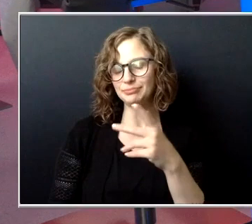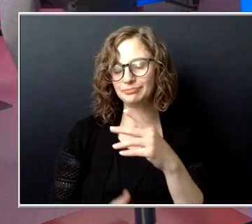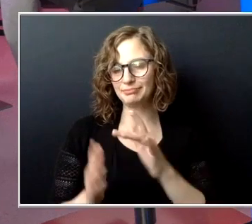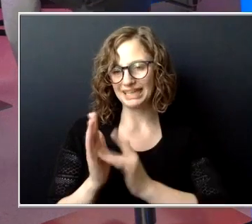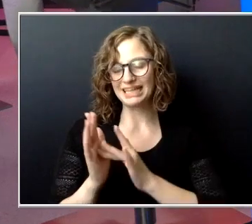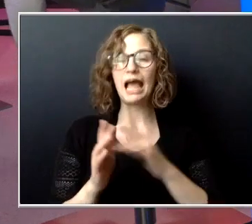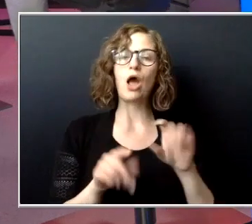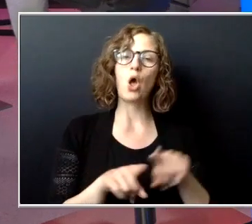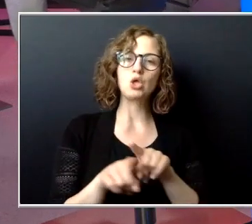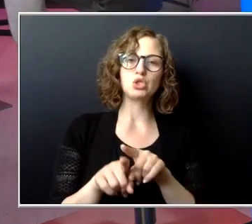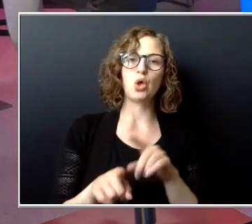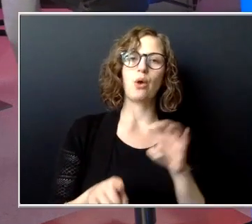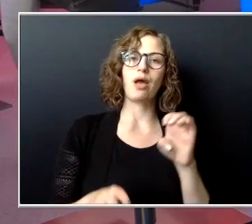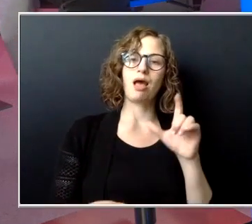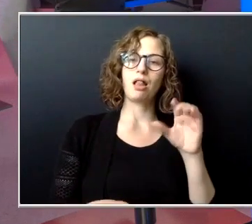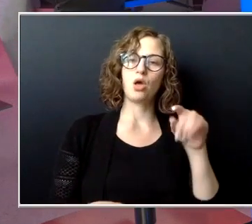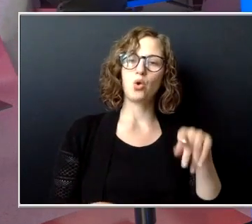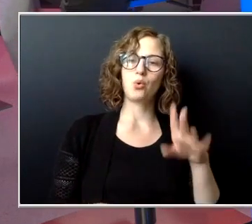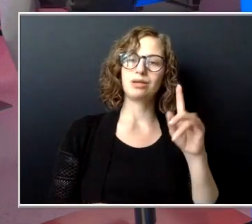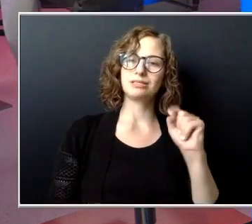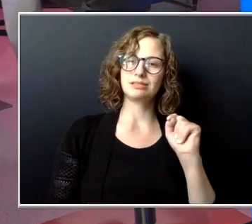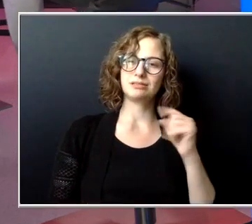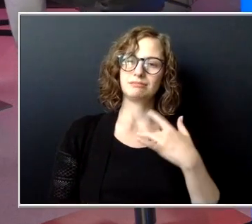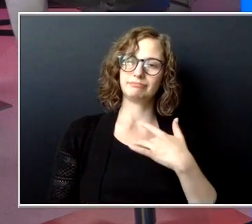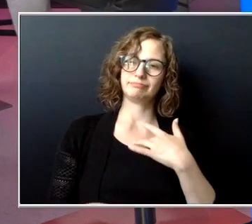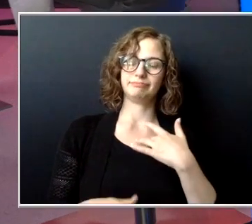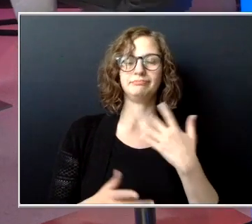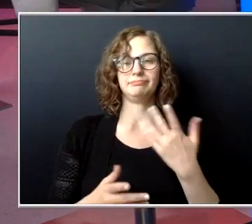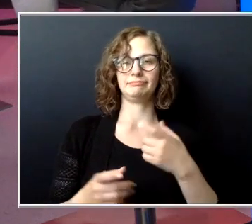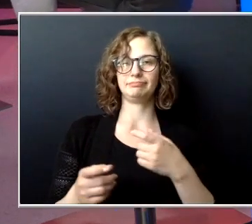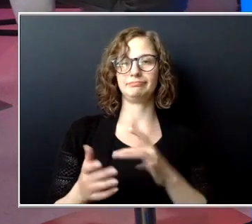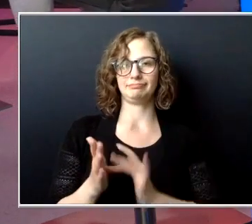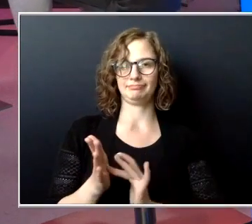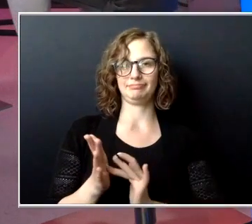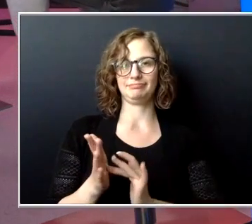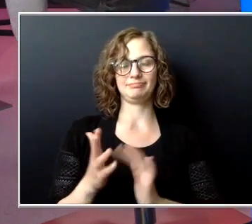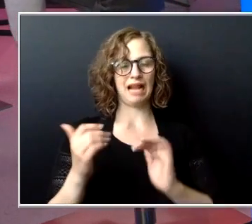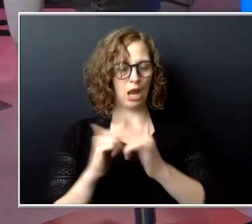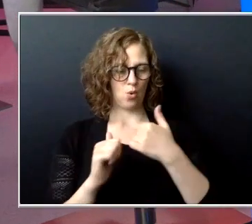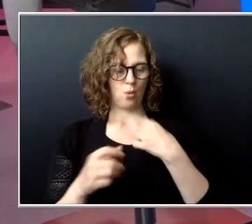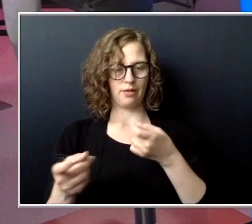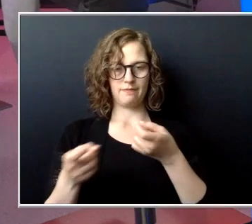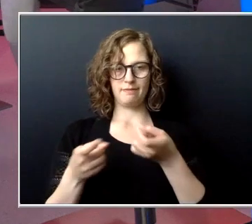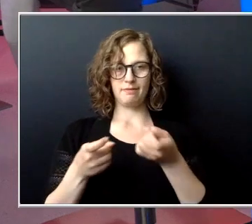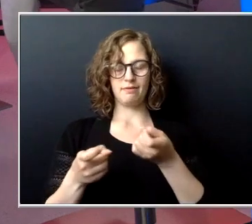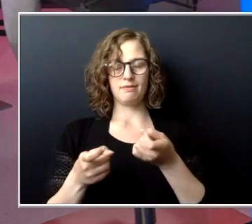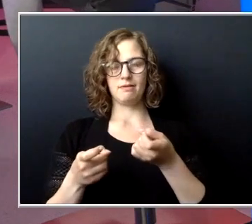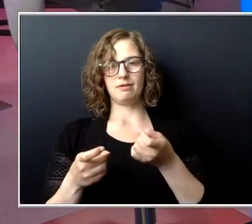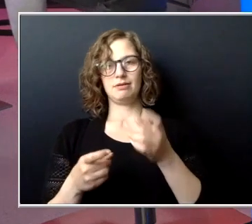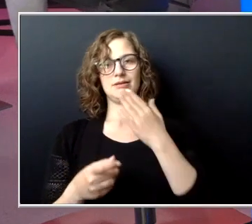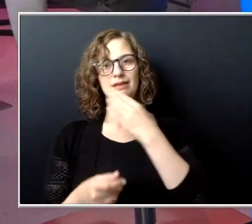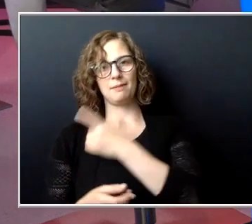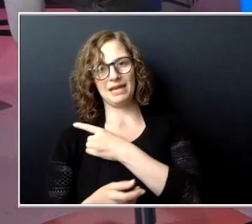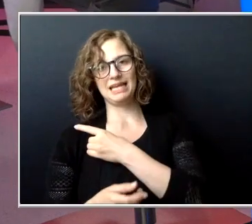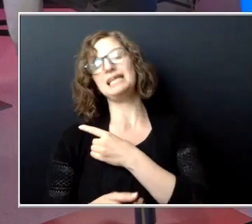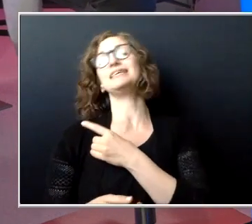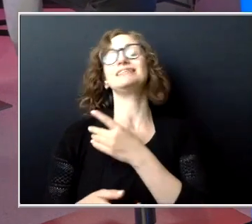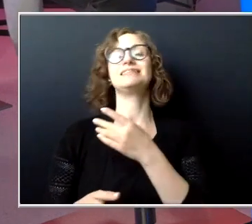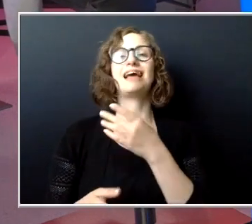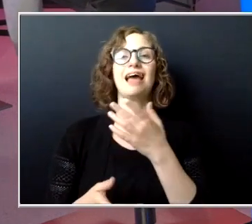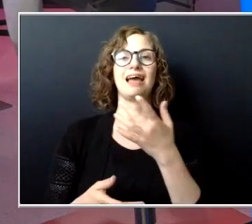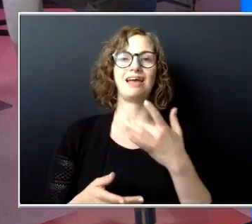to know, how do I keep diabetes and AFib under control? In the day, I am on a clear diet and no